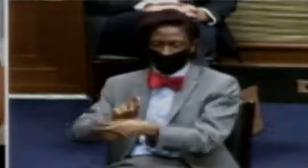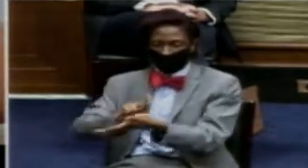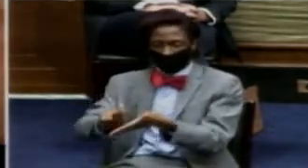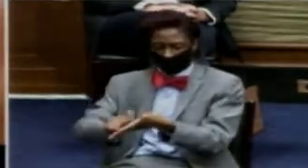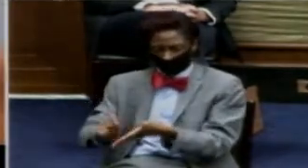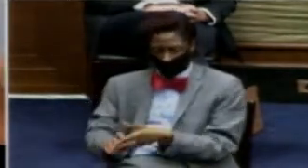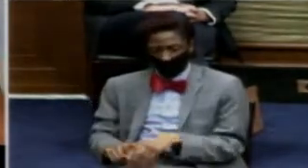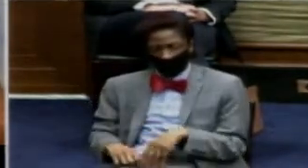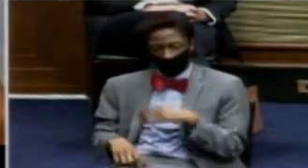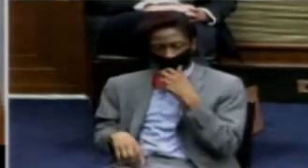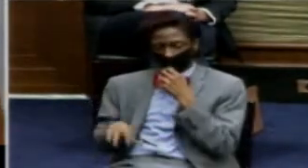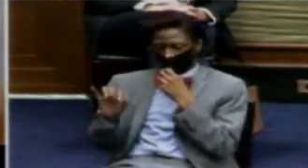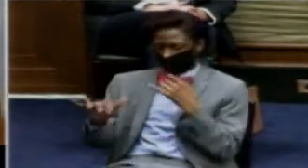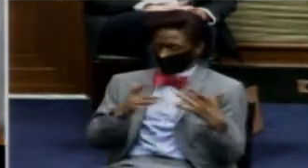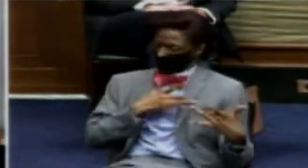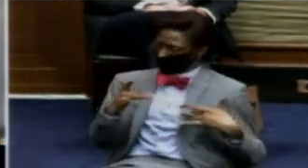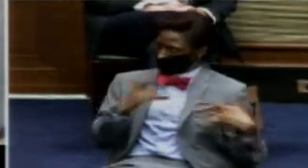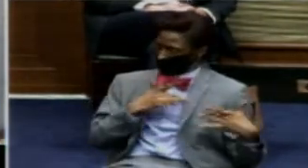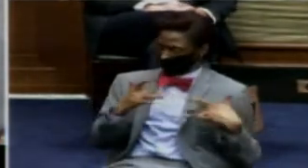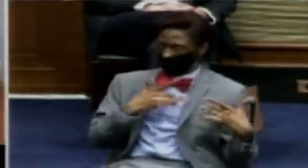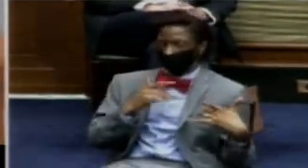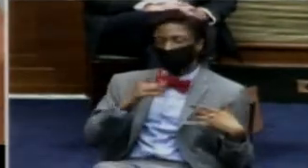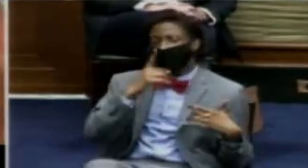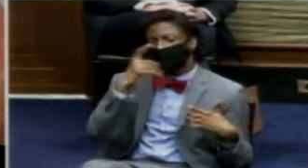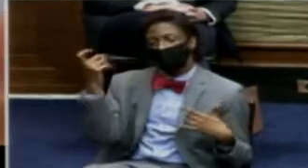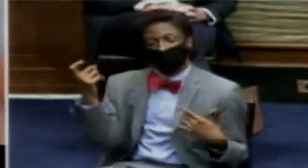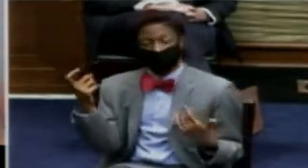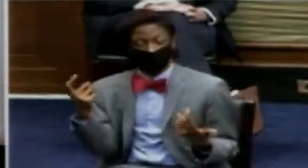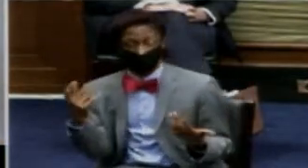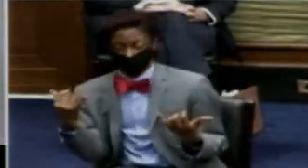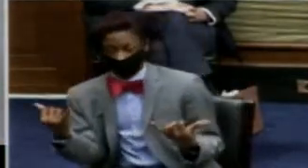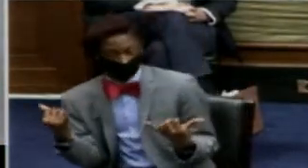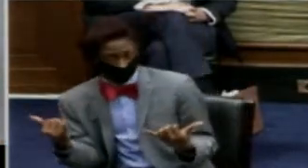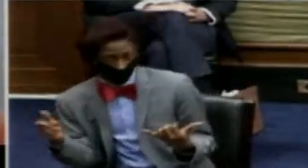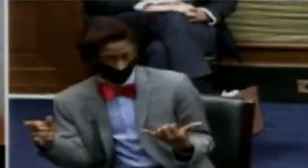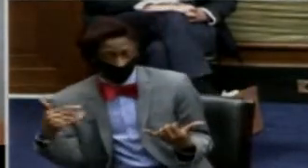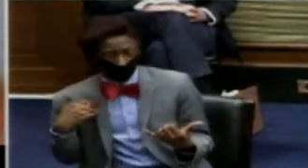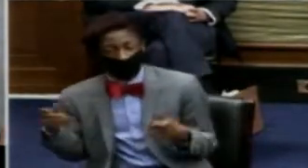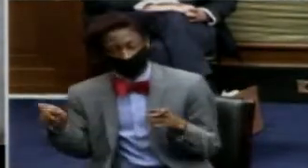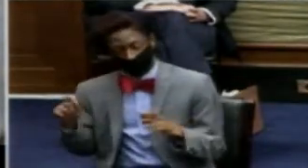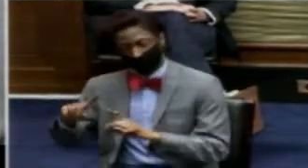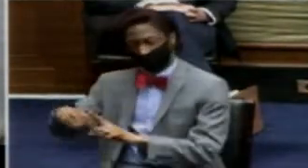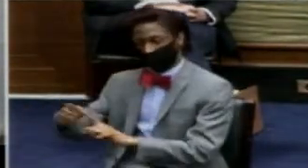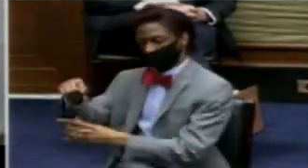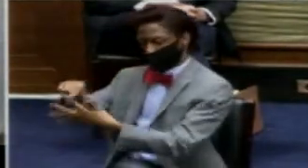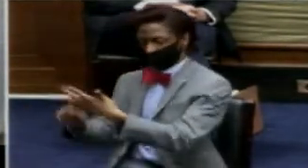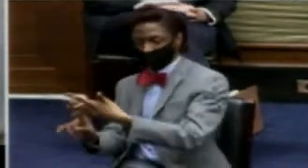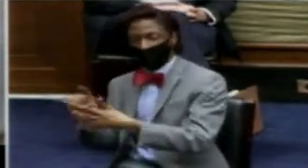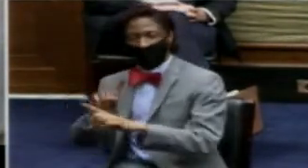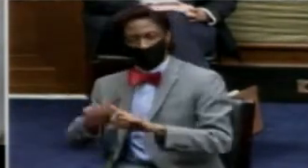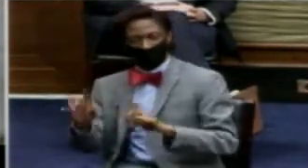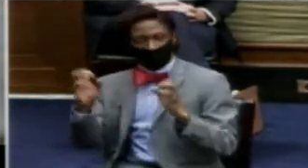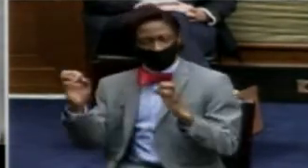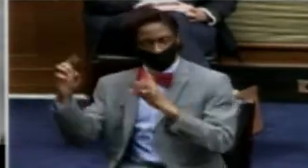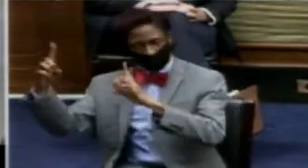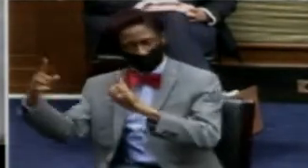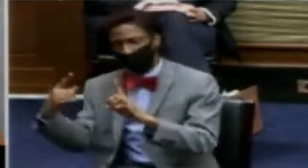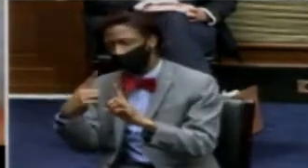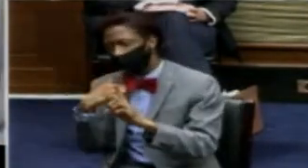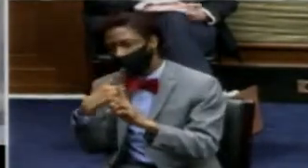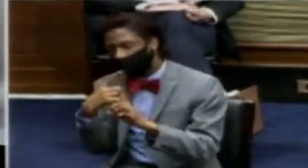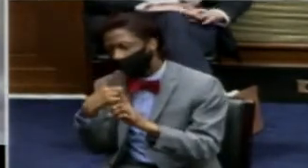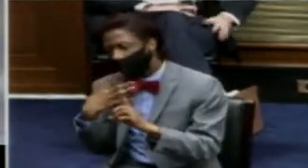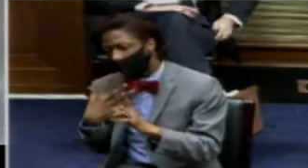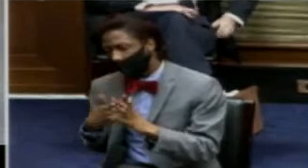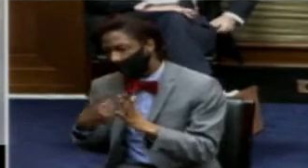This concerns me in that insofar as they right now have control of certain things, on education, you could arguably say, given the cost